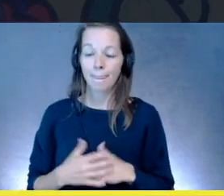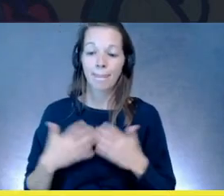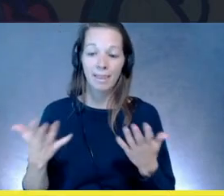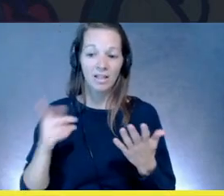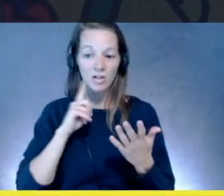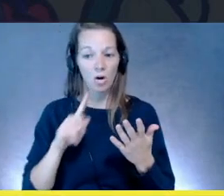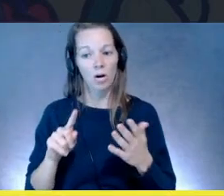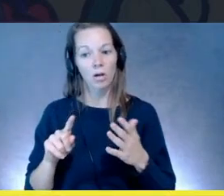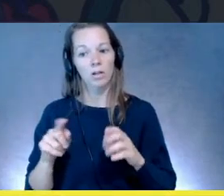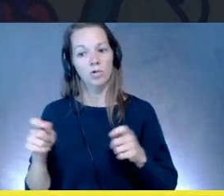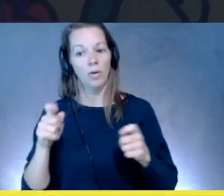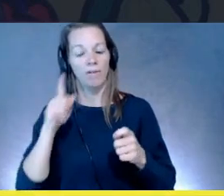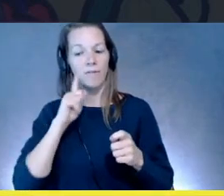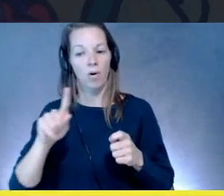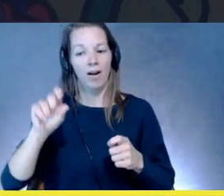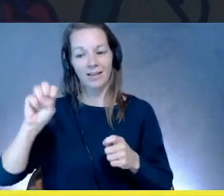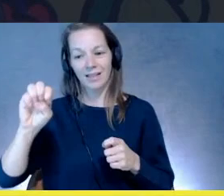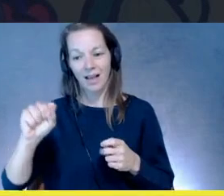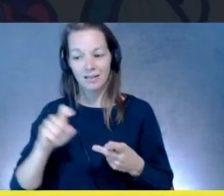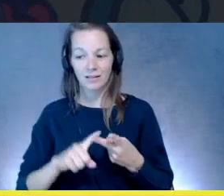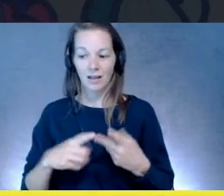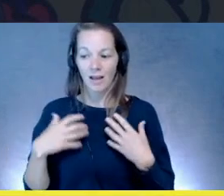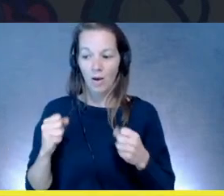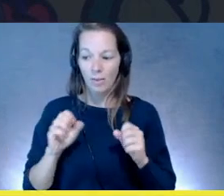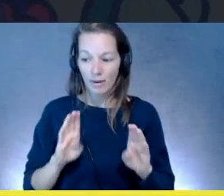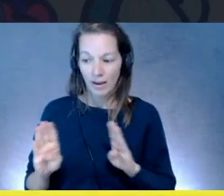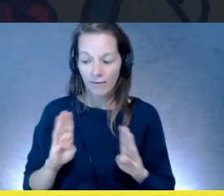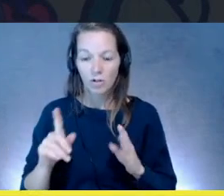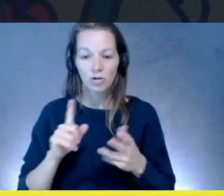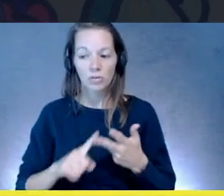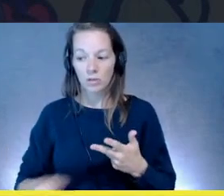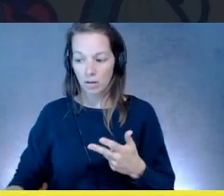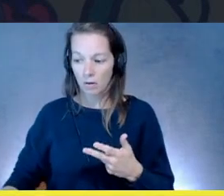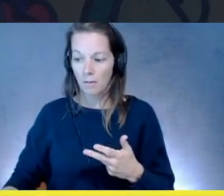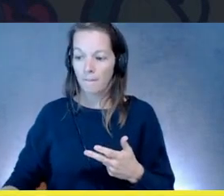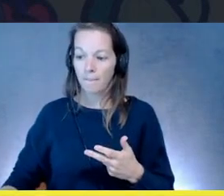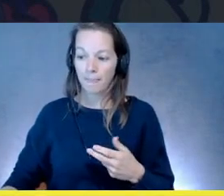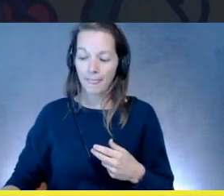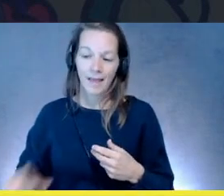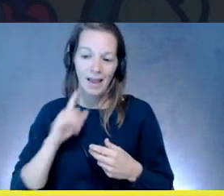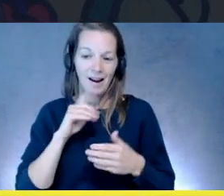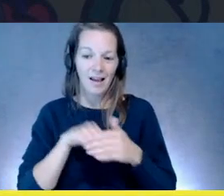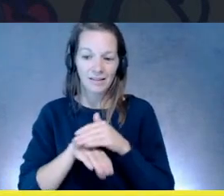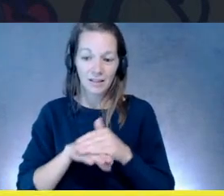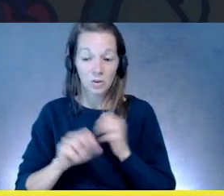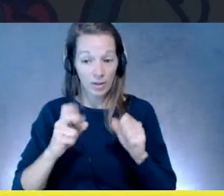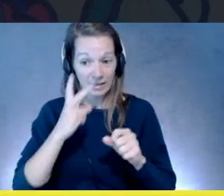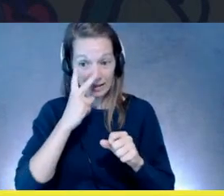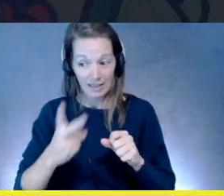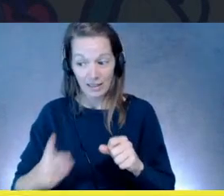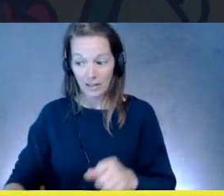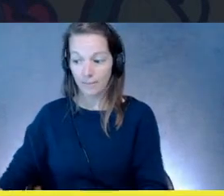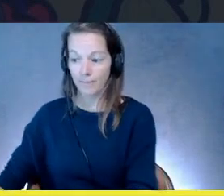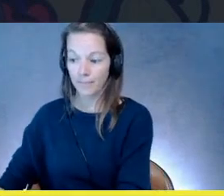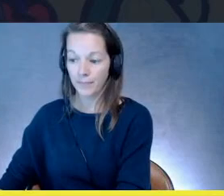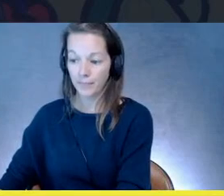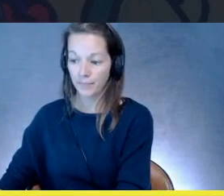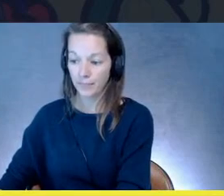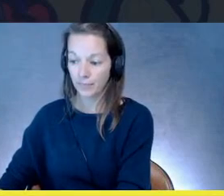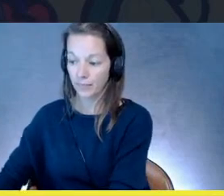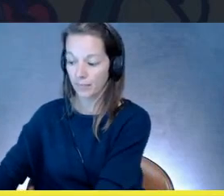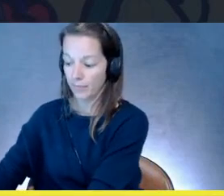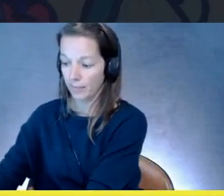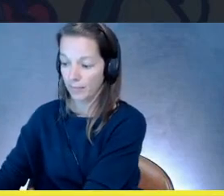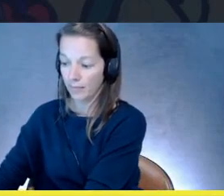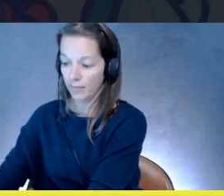socioeconomic status, health behaviors, and healthcare access. And so you can see that while you have this persistent disparity